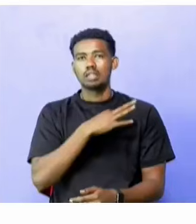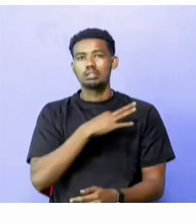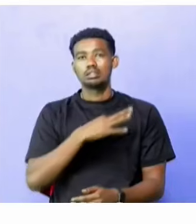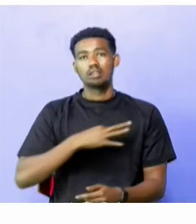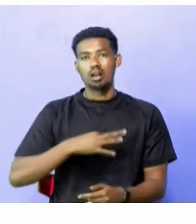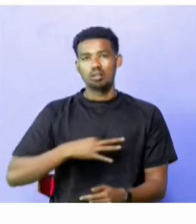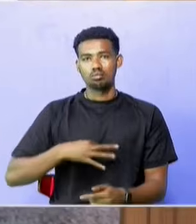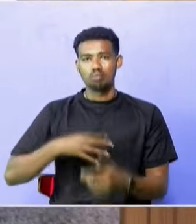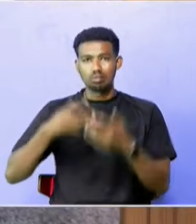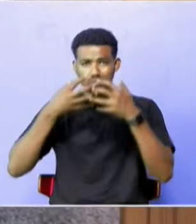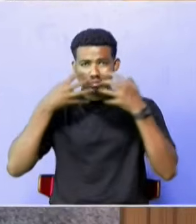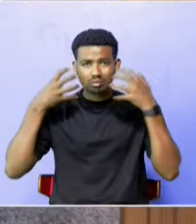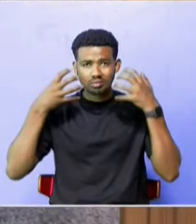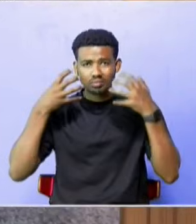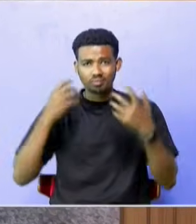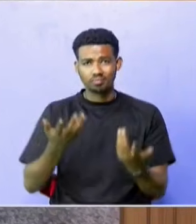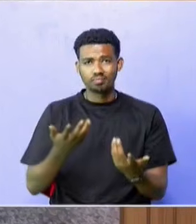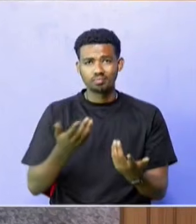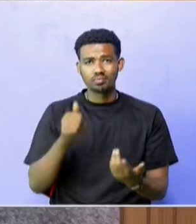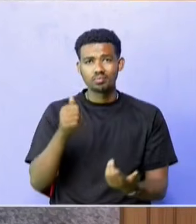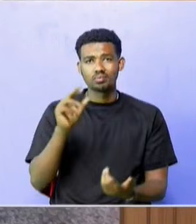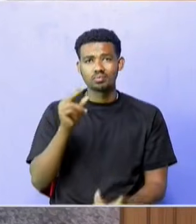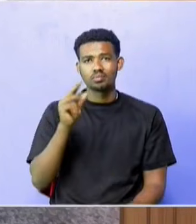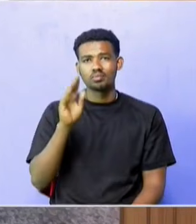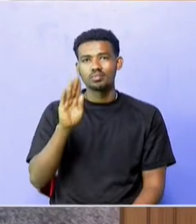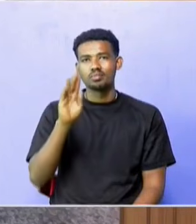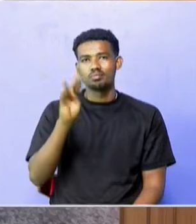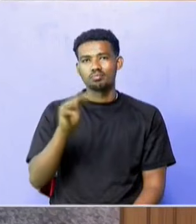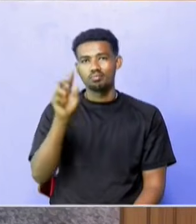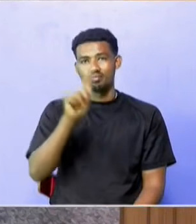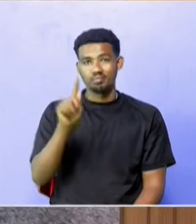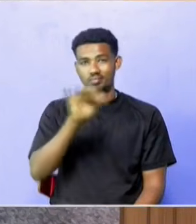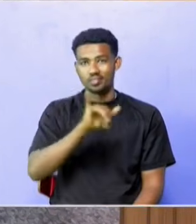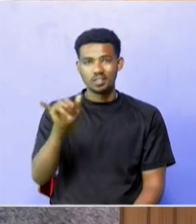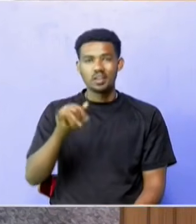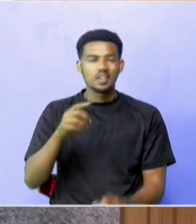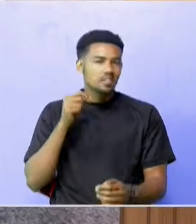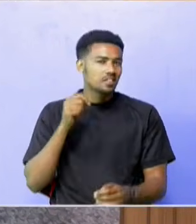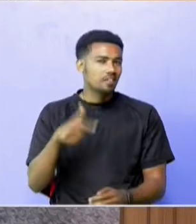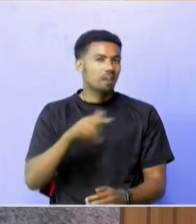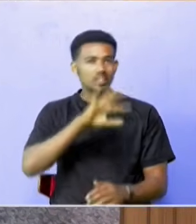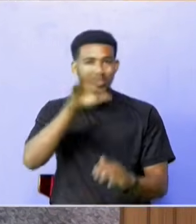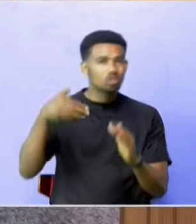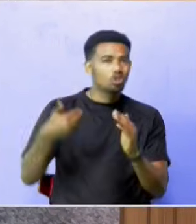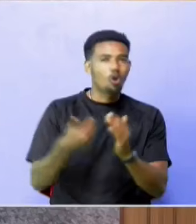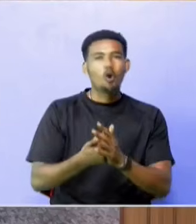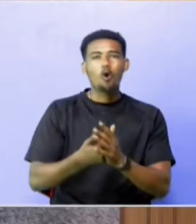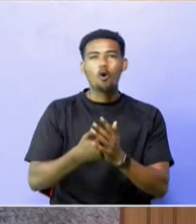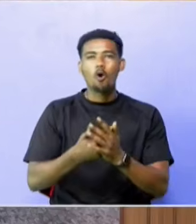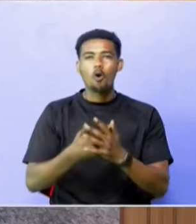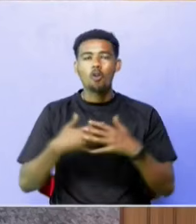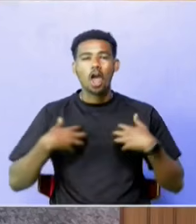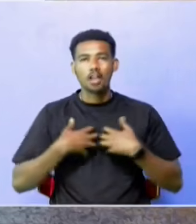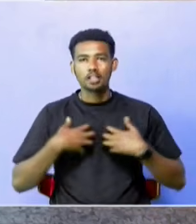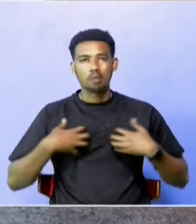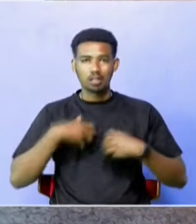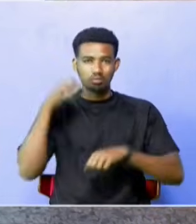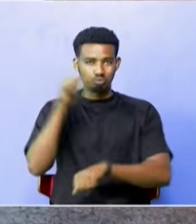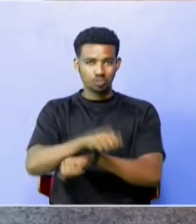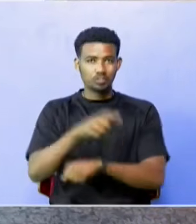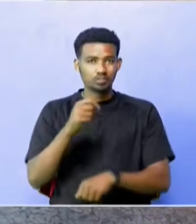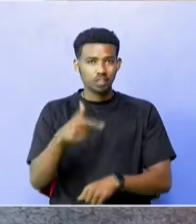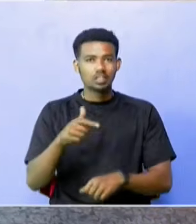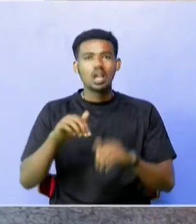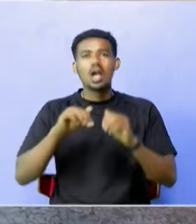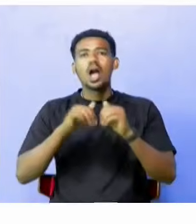said first what? The fastest of all animals, right? Yes. So how do we tell that? How do we